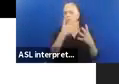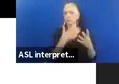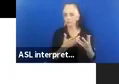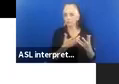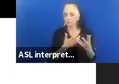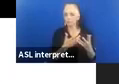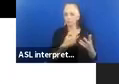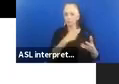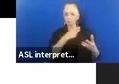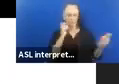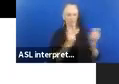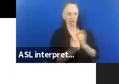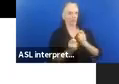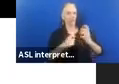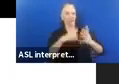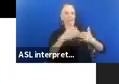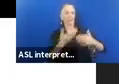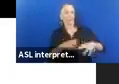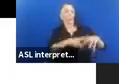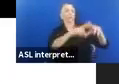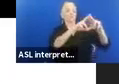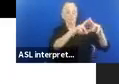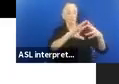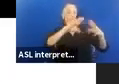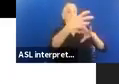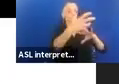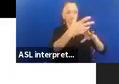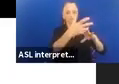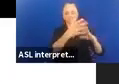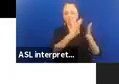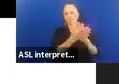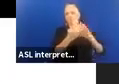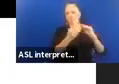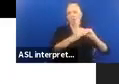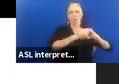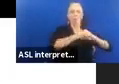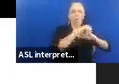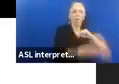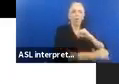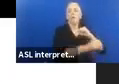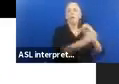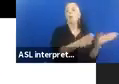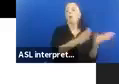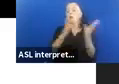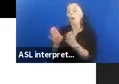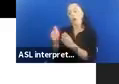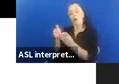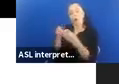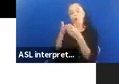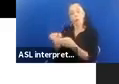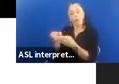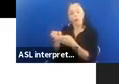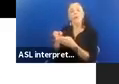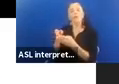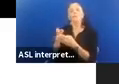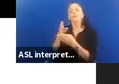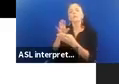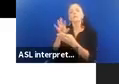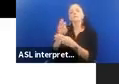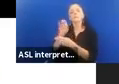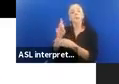we're pushing it into more extreme conditions, or a feedback loop can balance changes that occur in a